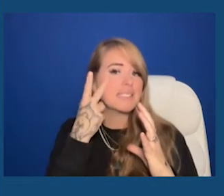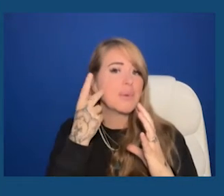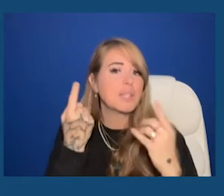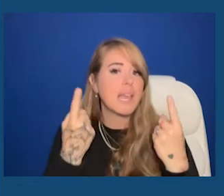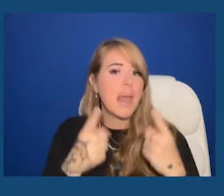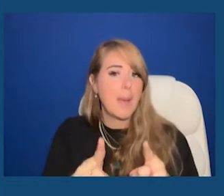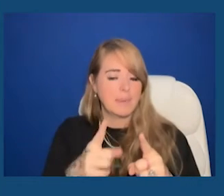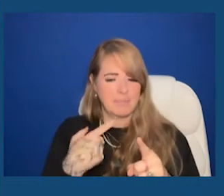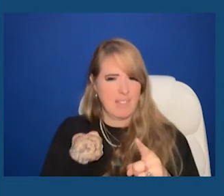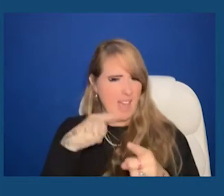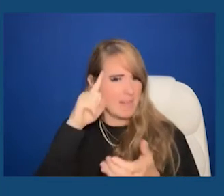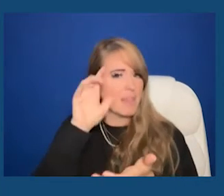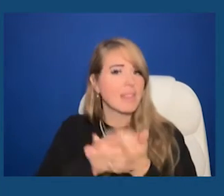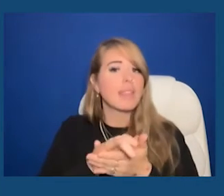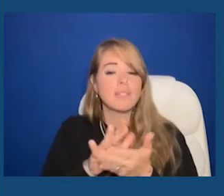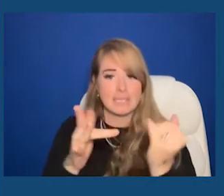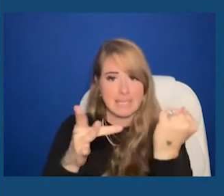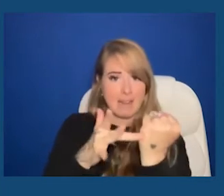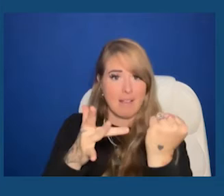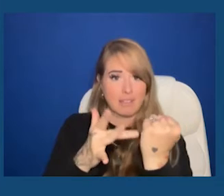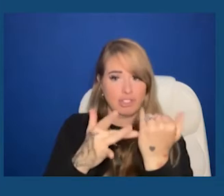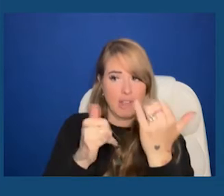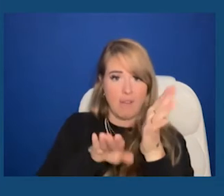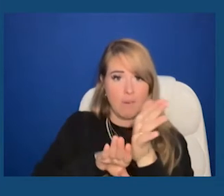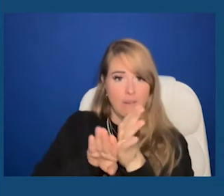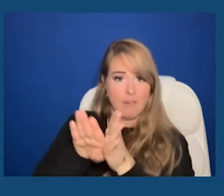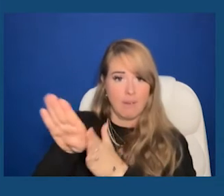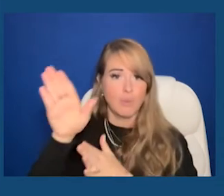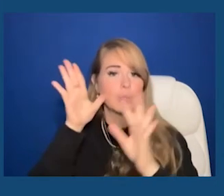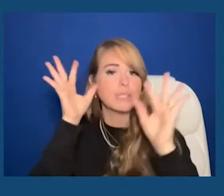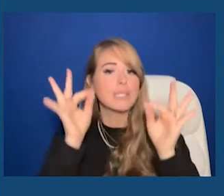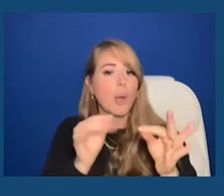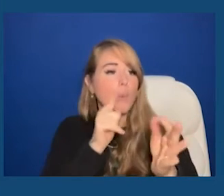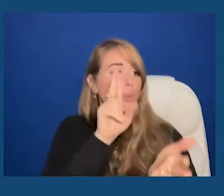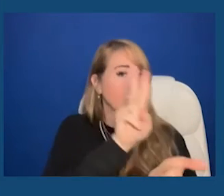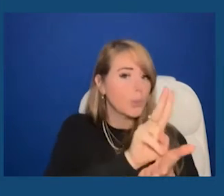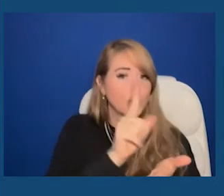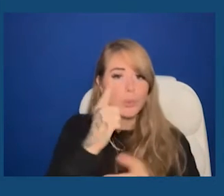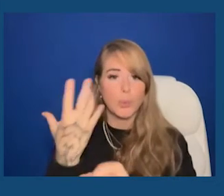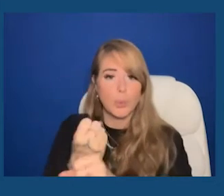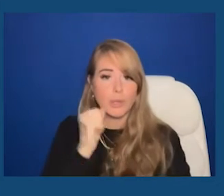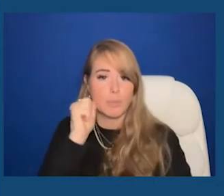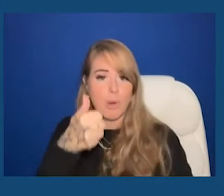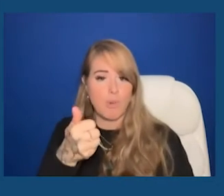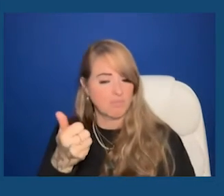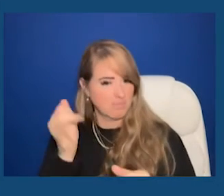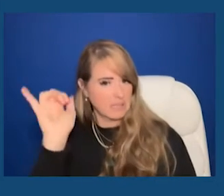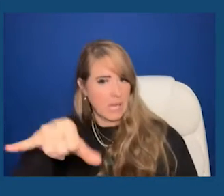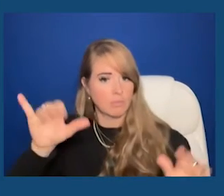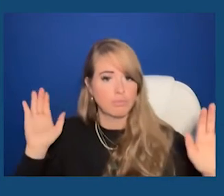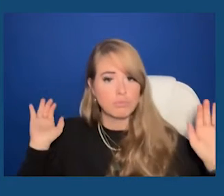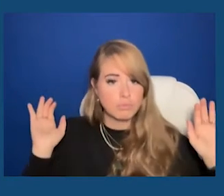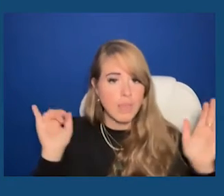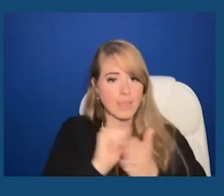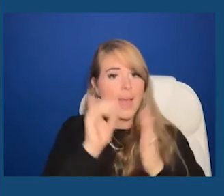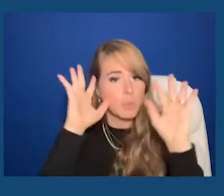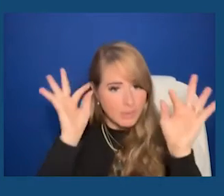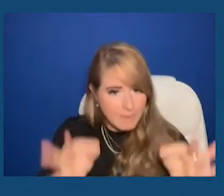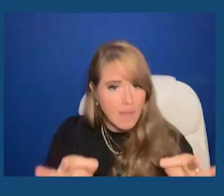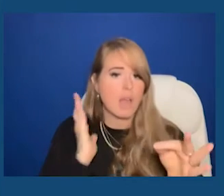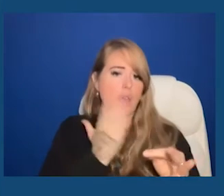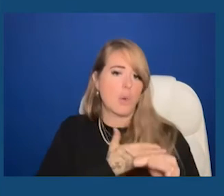technologies will determine the winners and losers of tomorrow. Full stop. That's what will define our